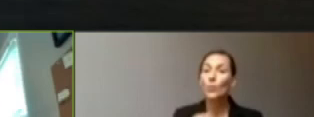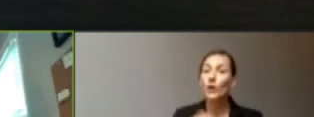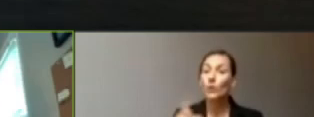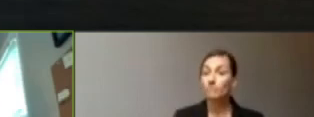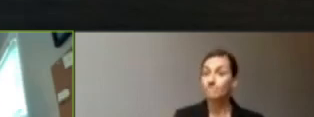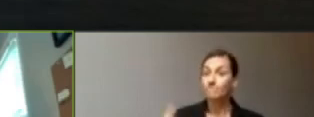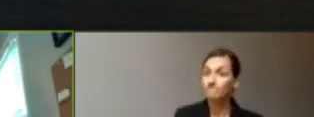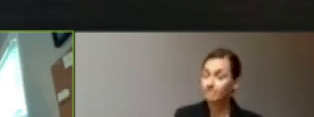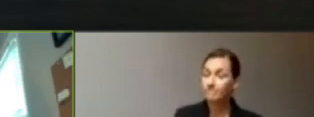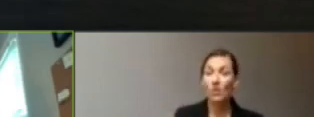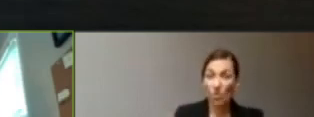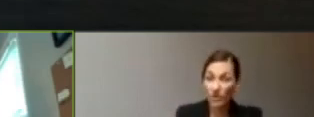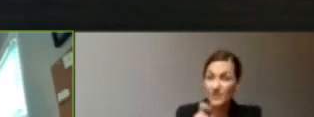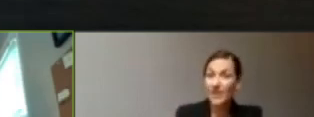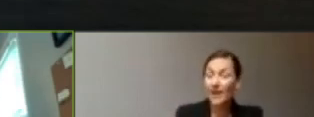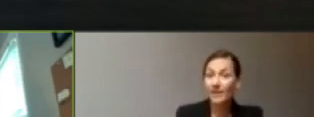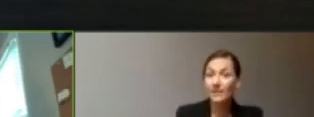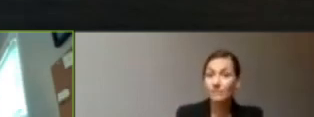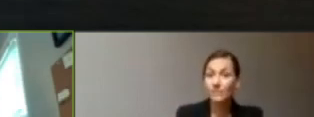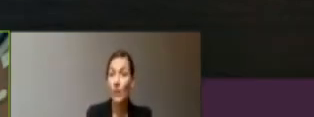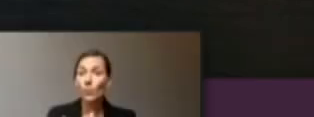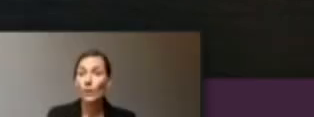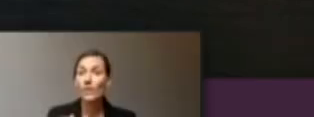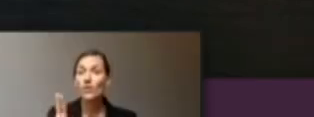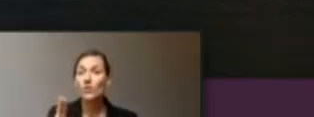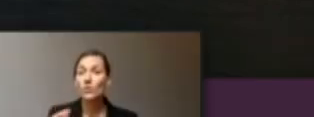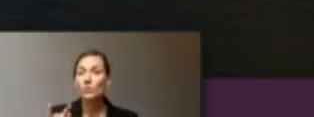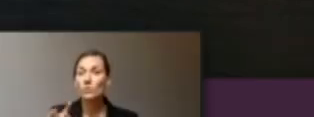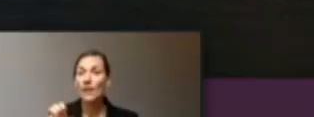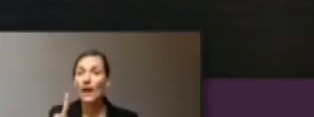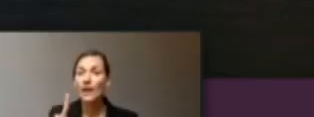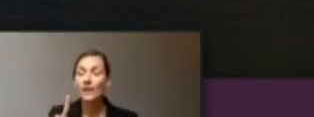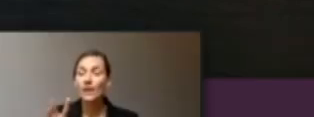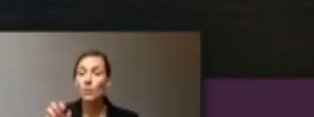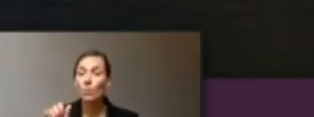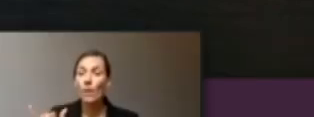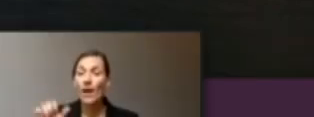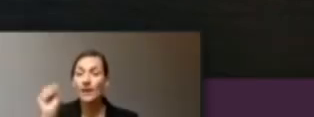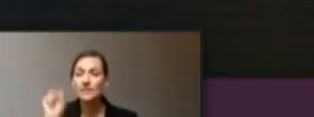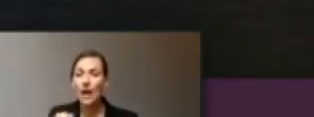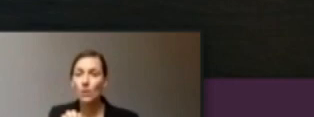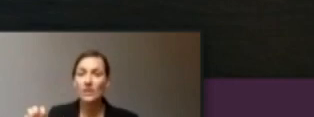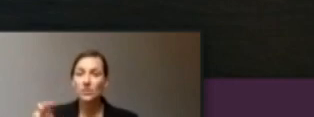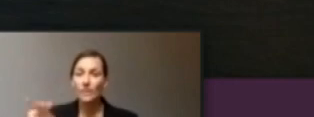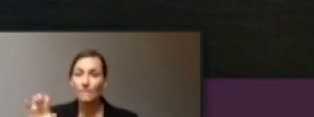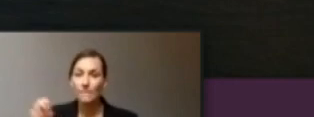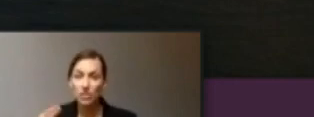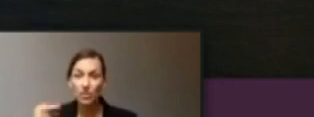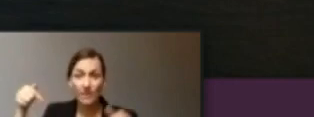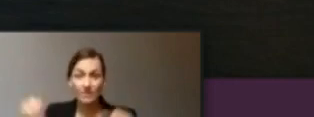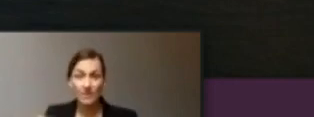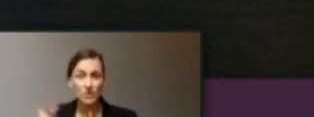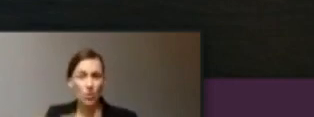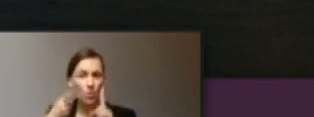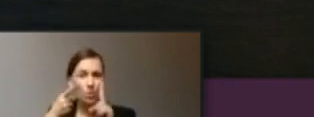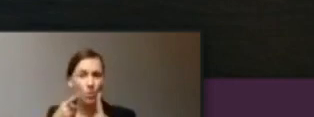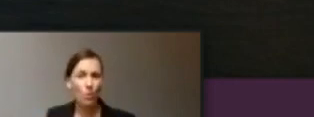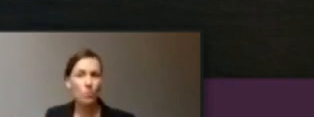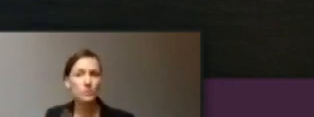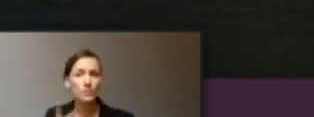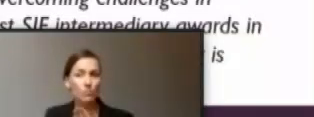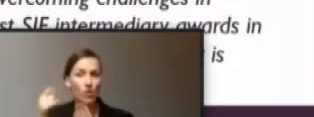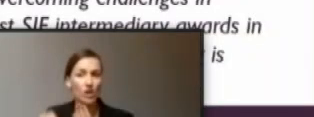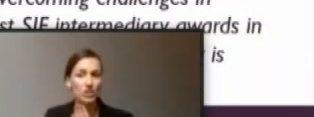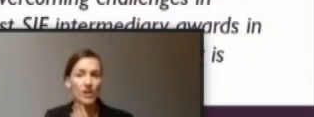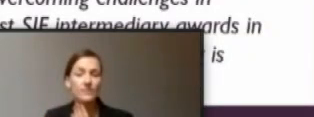long time now with United Way of Southeastern Michigan on this goals project. So if you want to move to the next